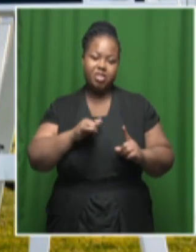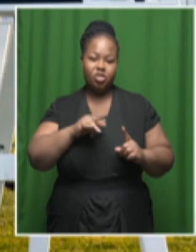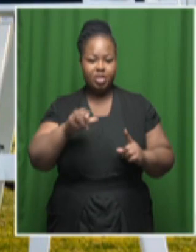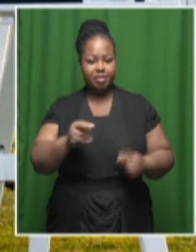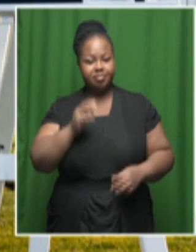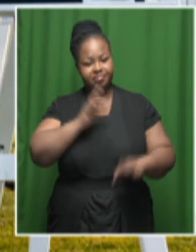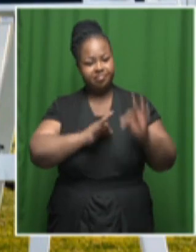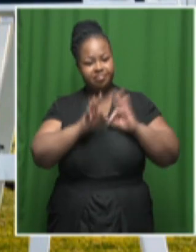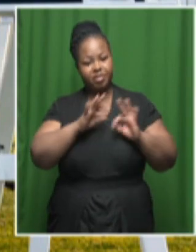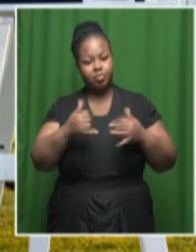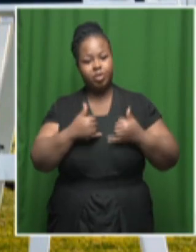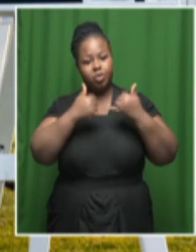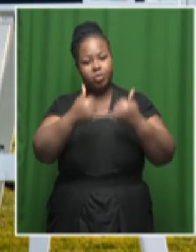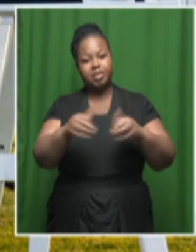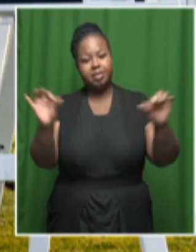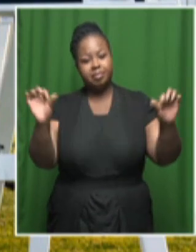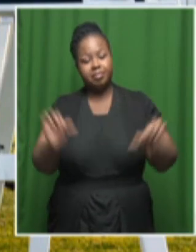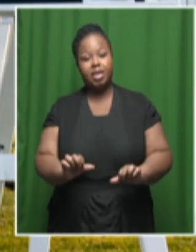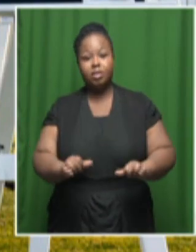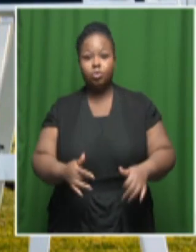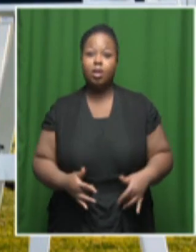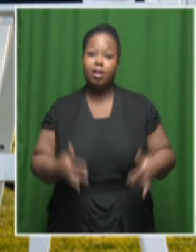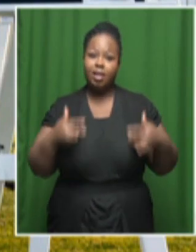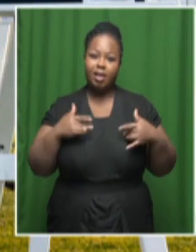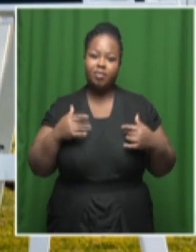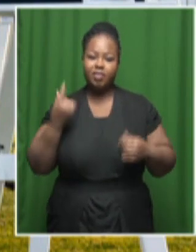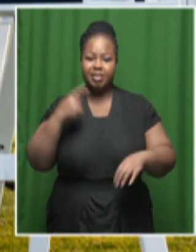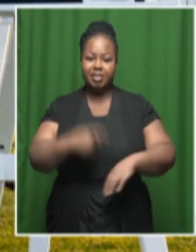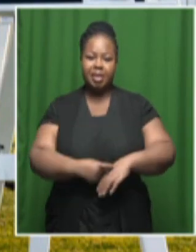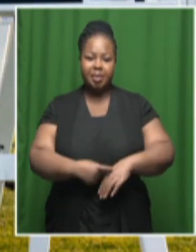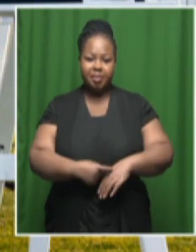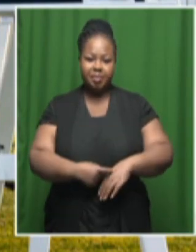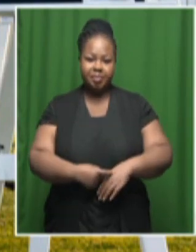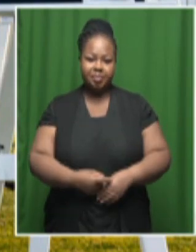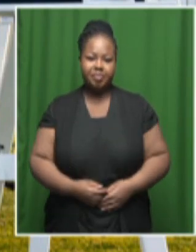the BASA Awards returning to live format for the first time in 3 years.